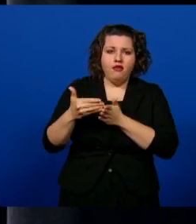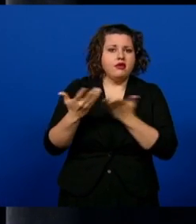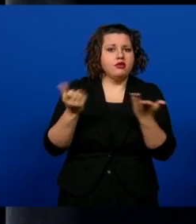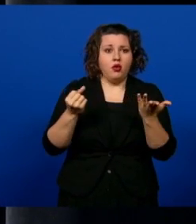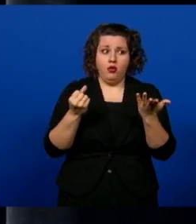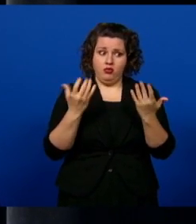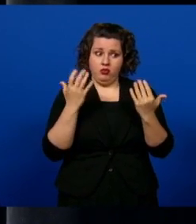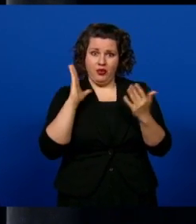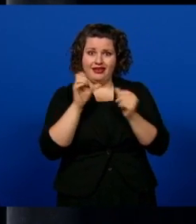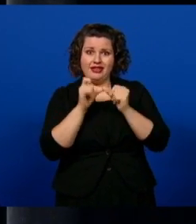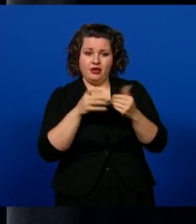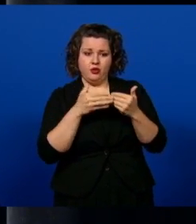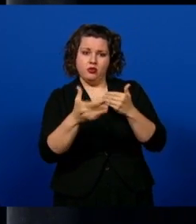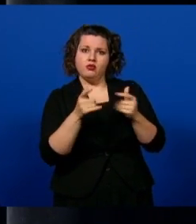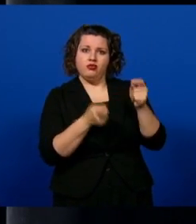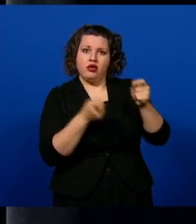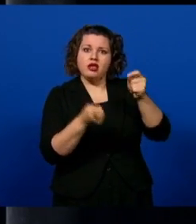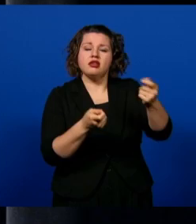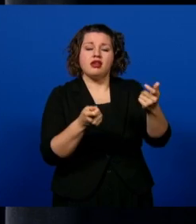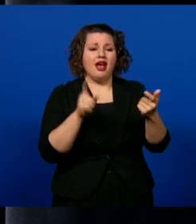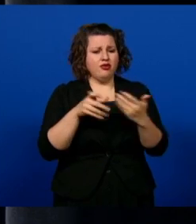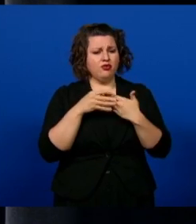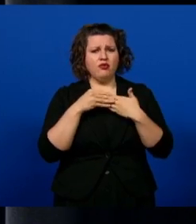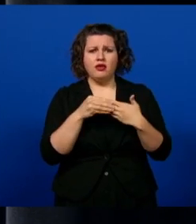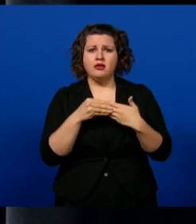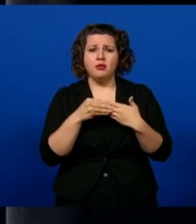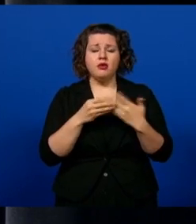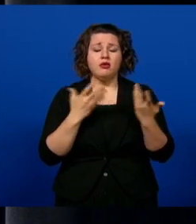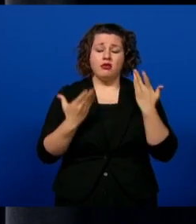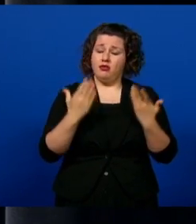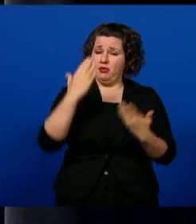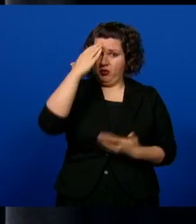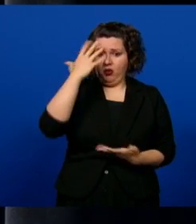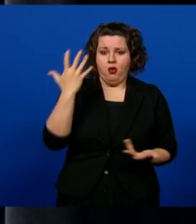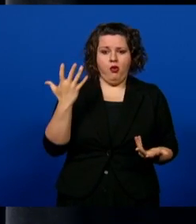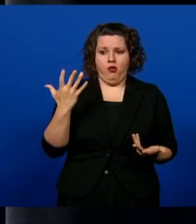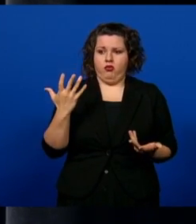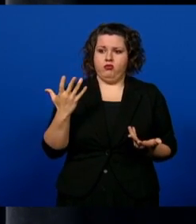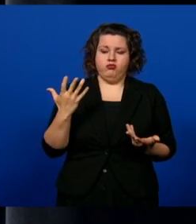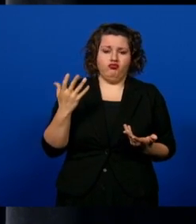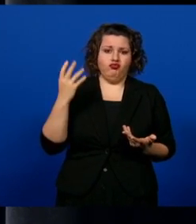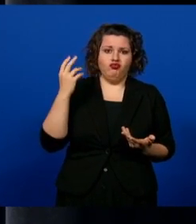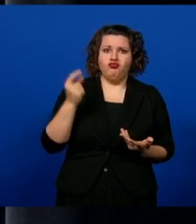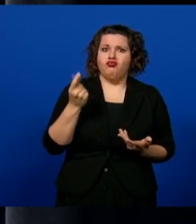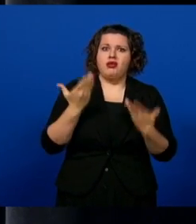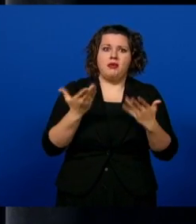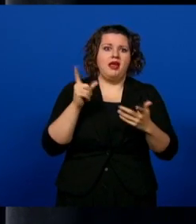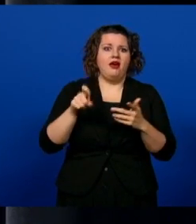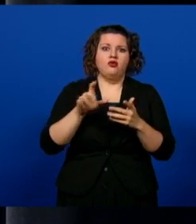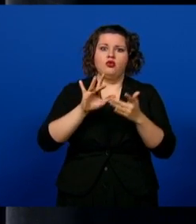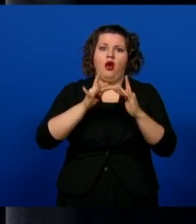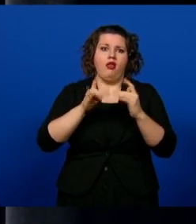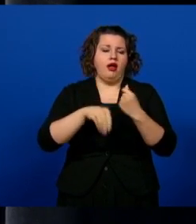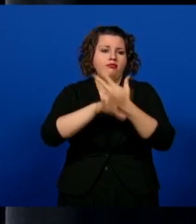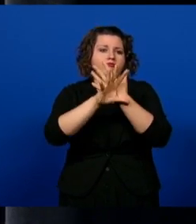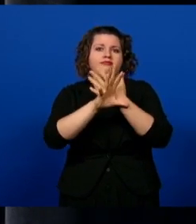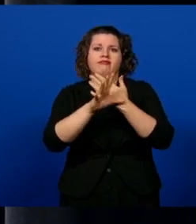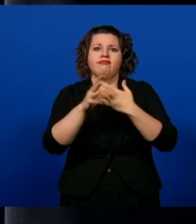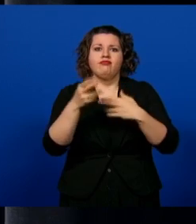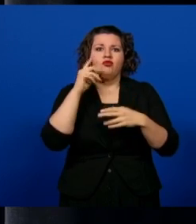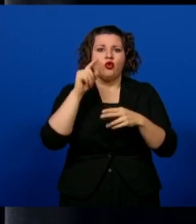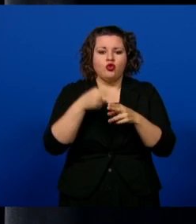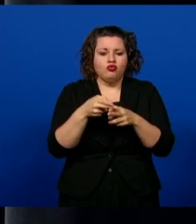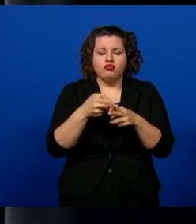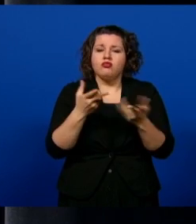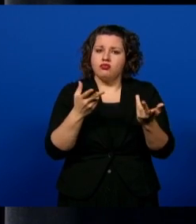from you, we have to be flexible. We have to know that we might have to go online temporarily, and we need to be ready to do that. But I believe